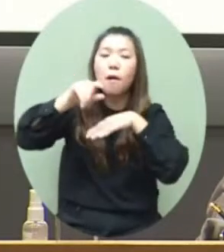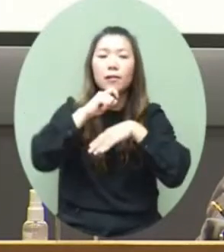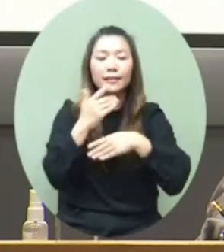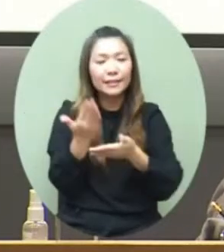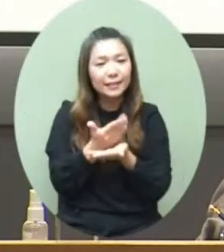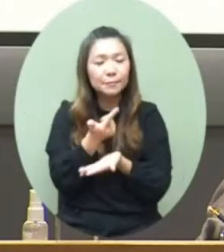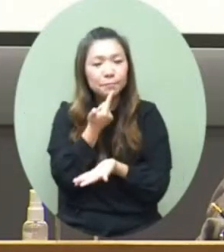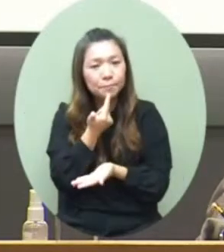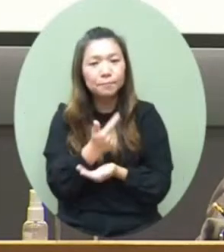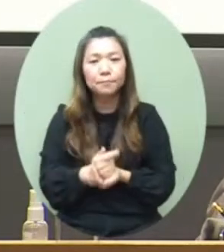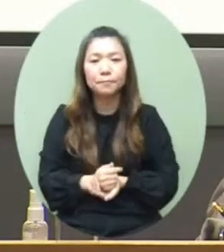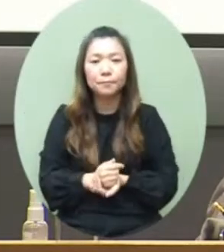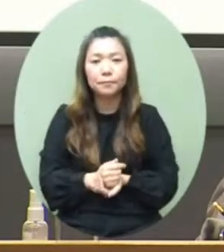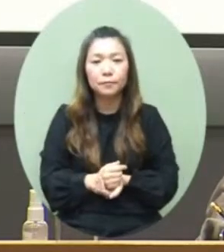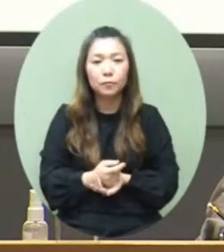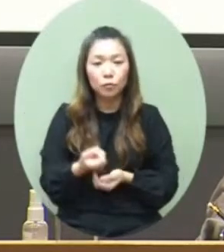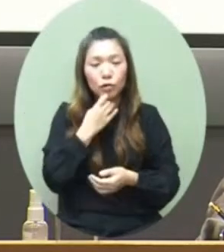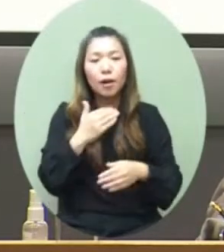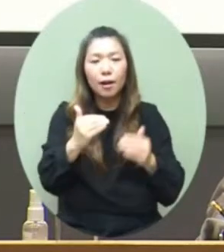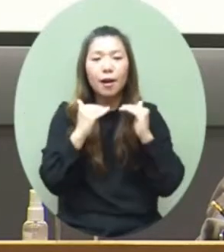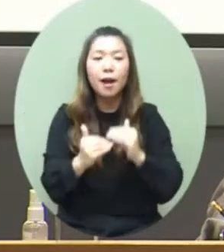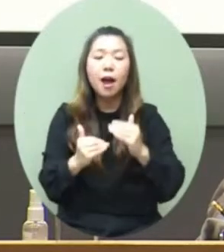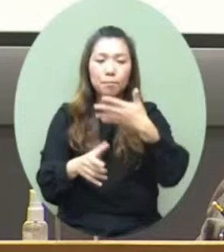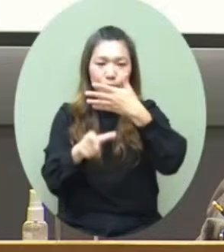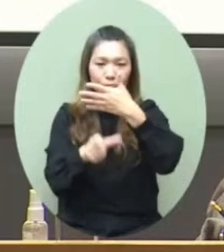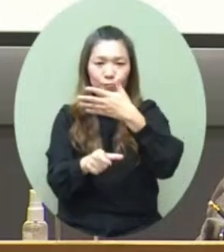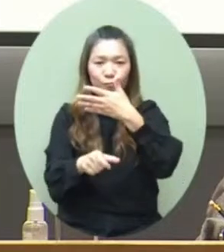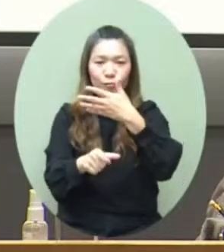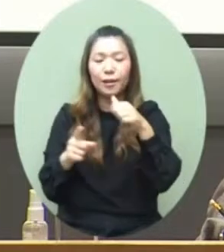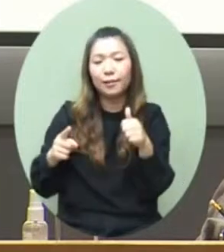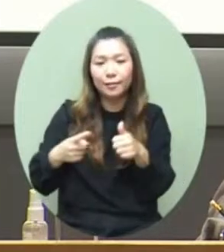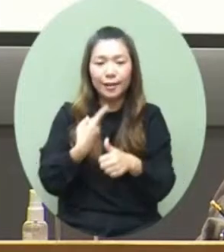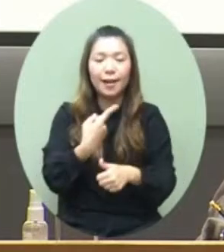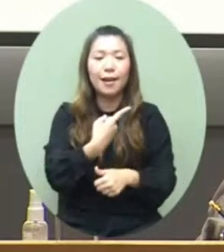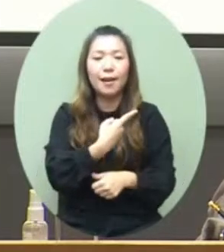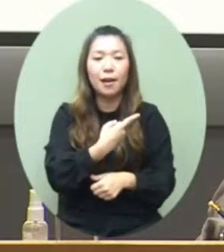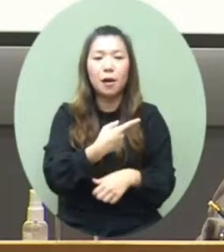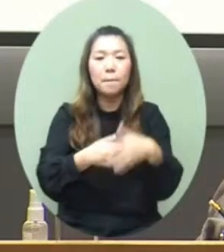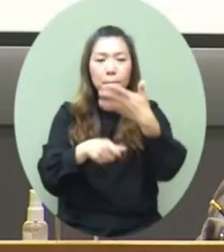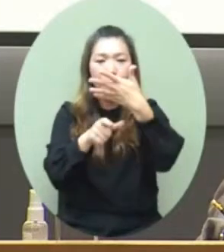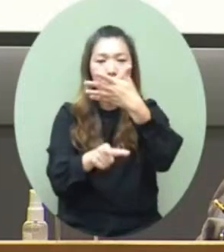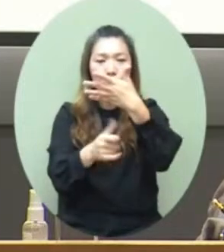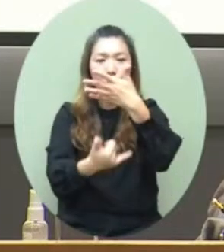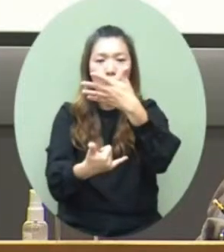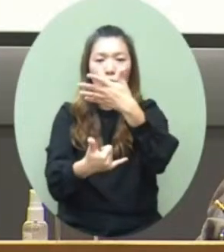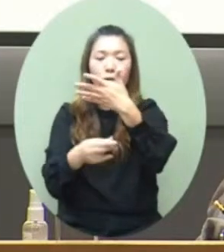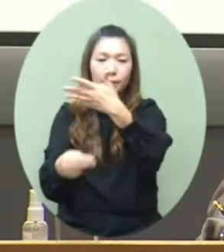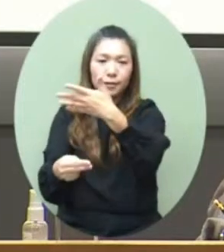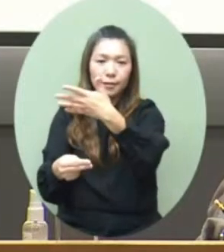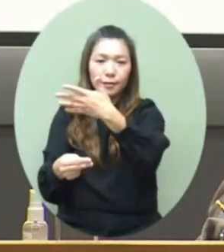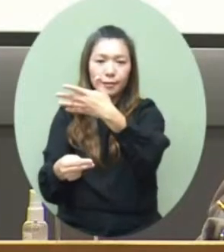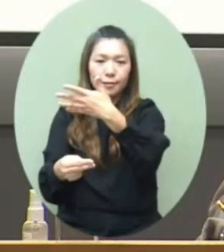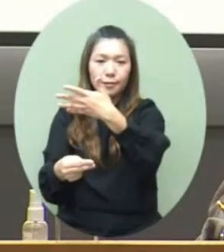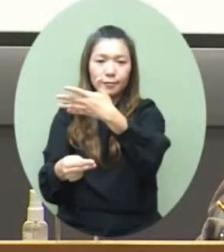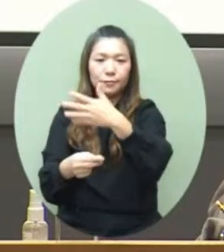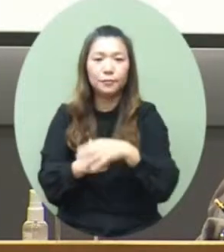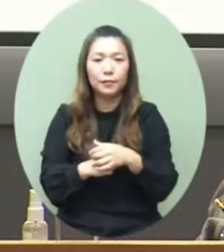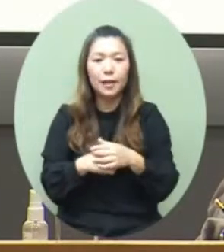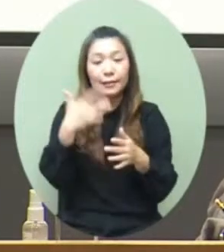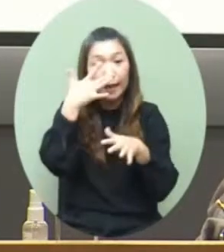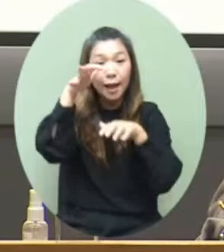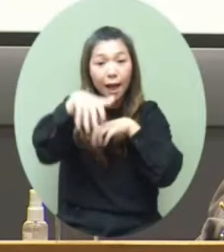traditional Chinese, global, as well as local cuisine. And then in May, in the first